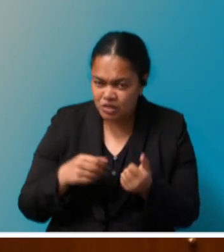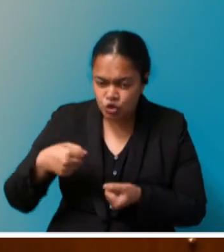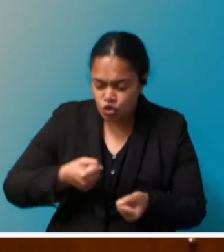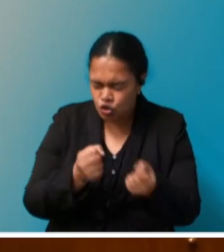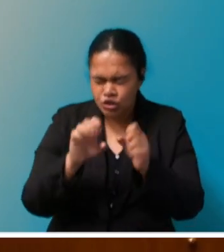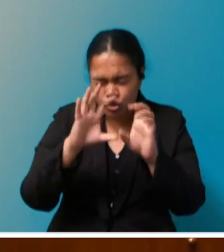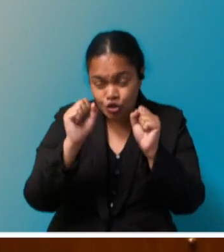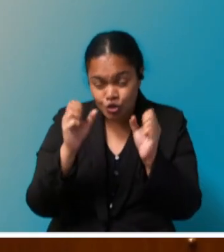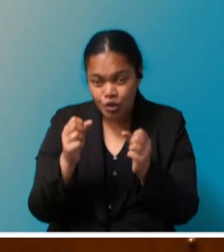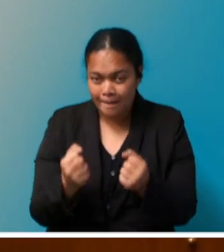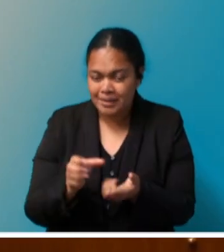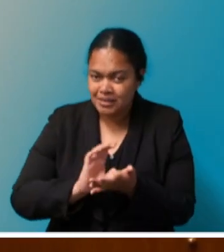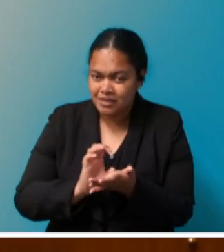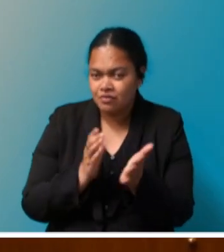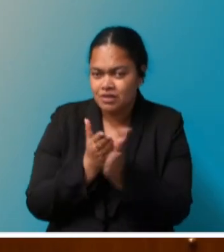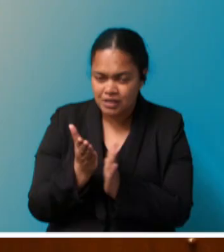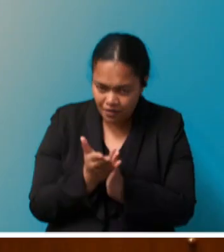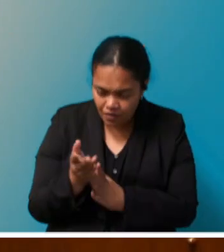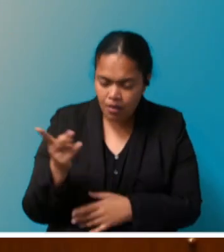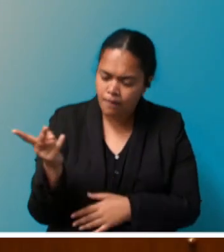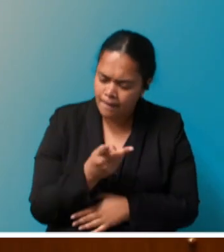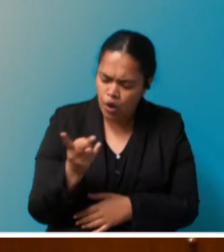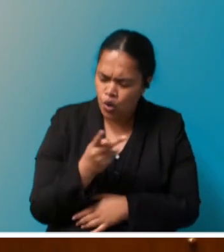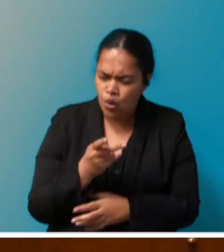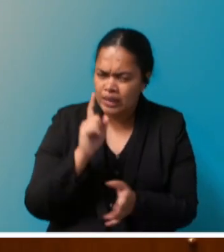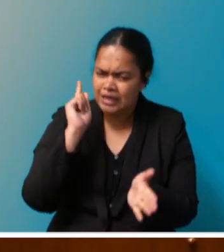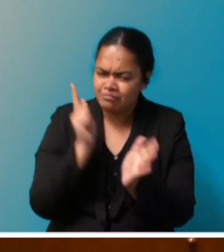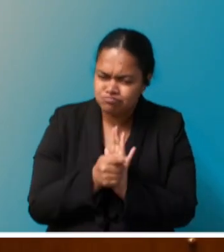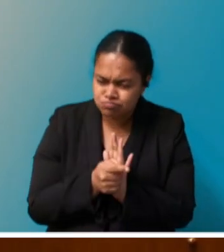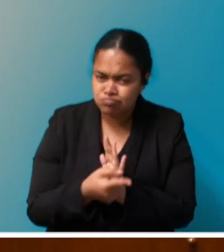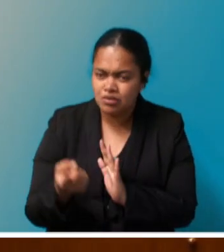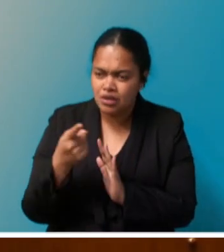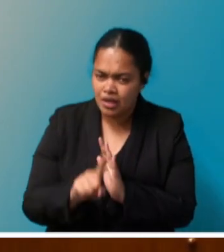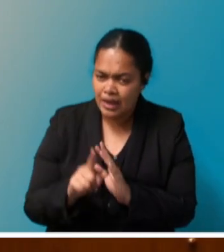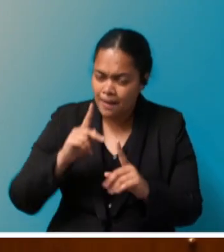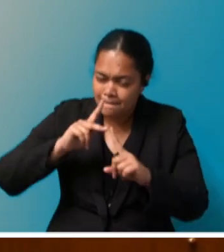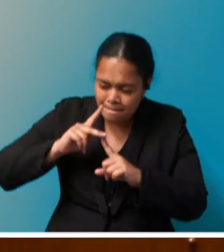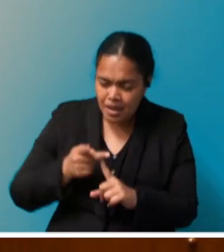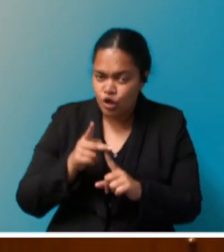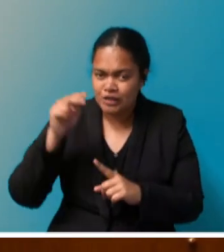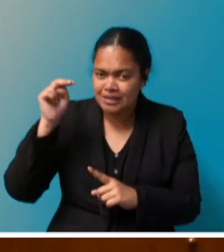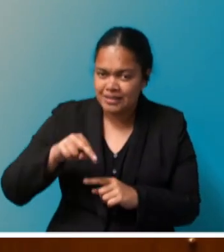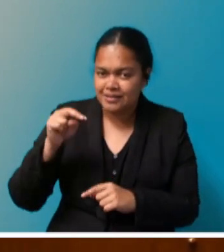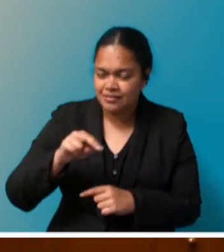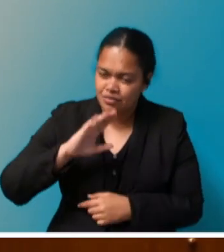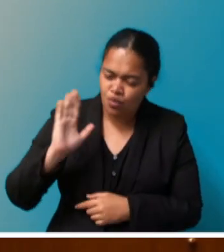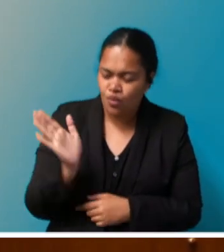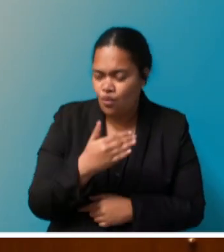shaping a civil service that is both efficient and genuinely prioritizes the needs of every